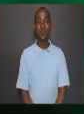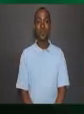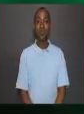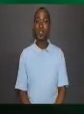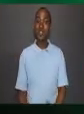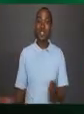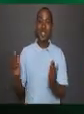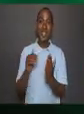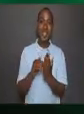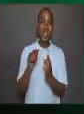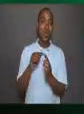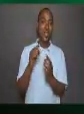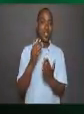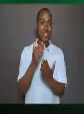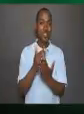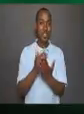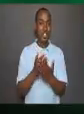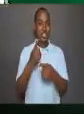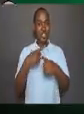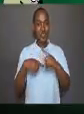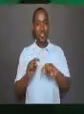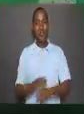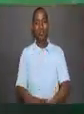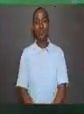Let's get back to our lesson.